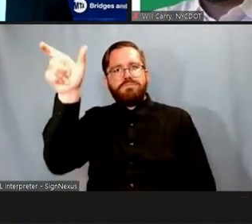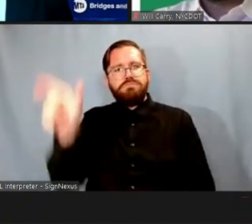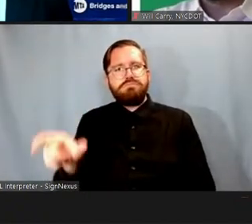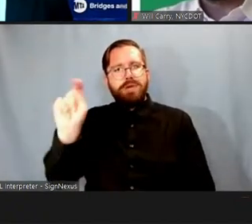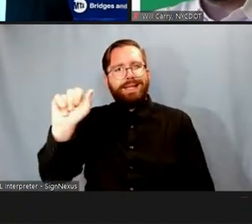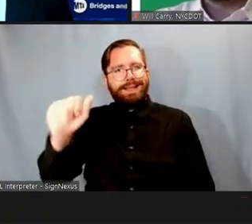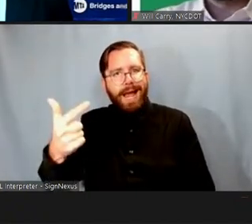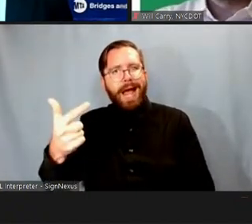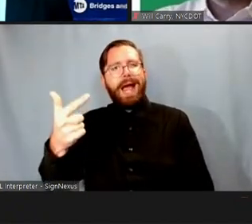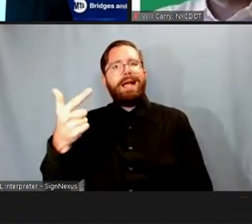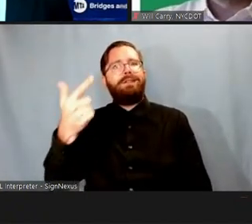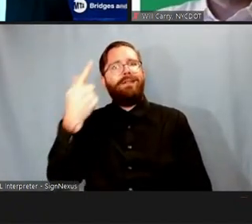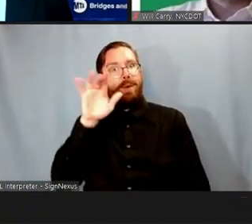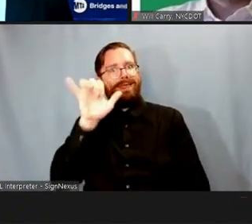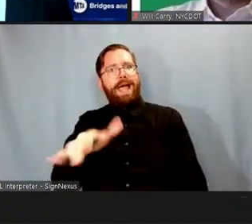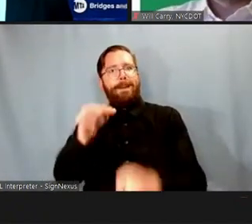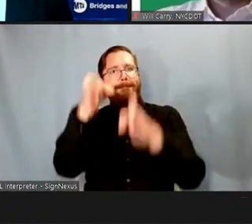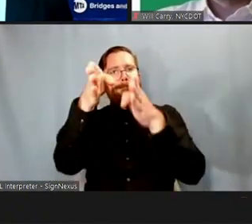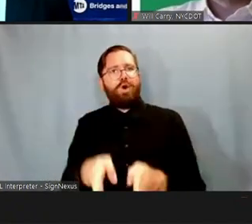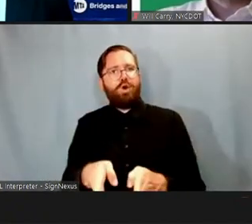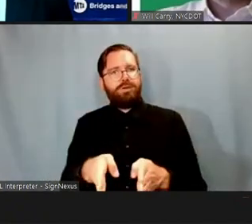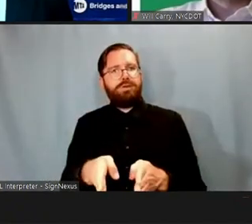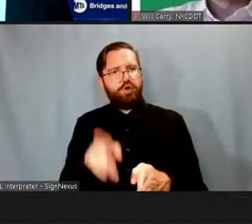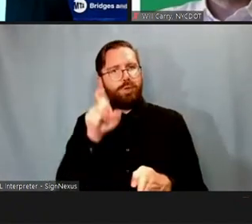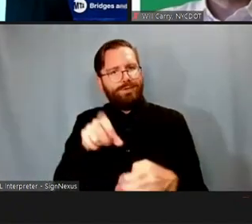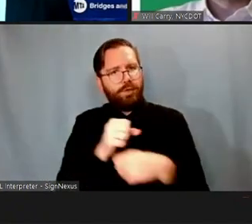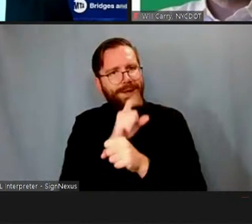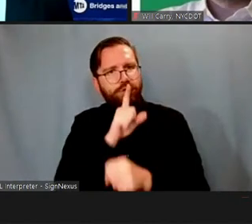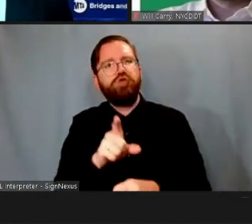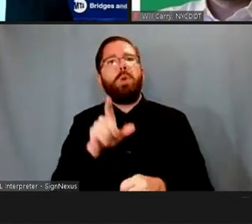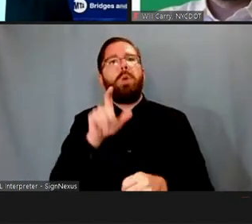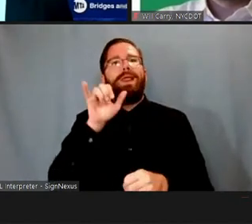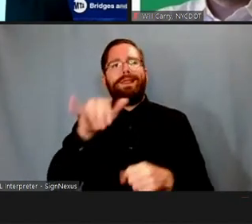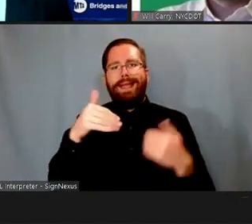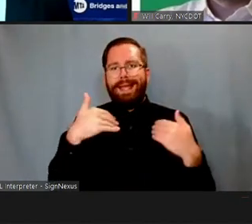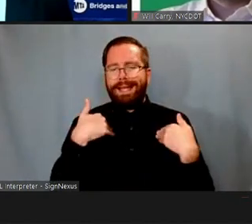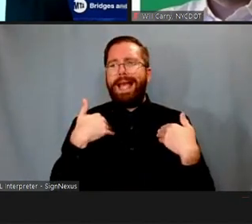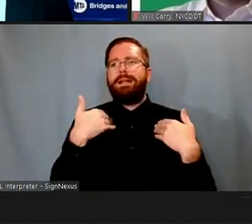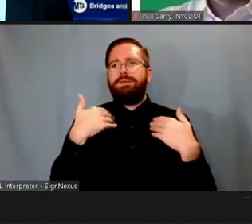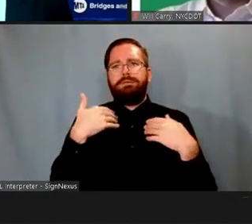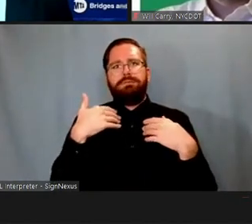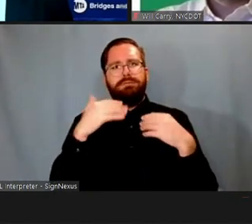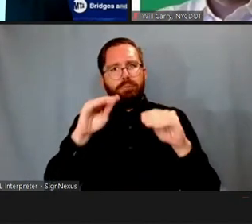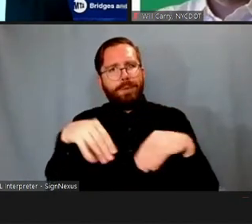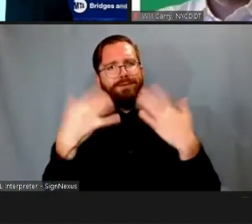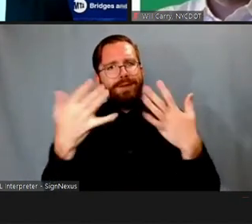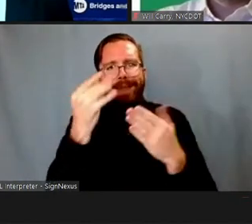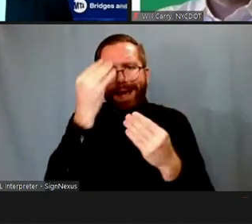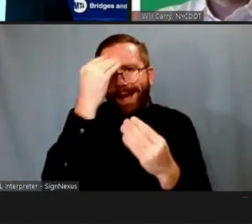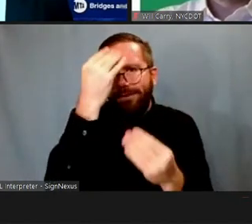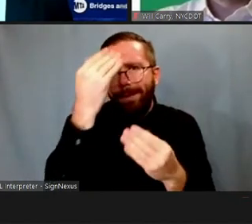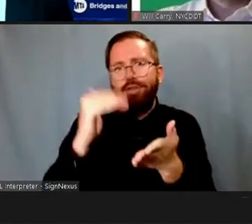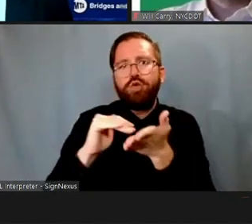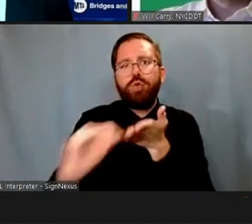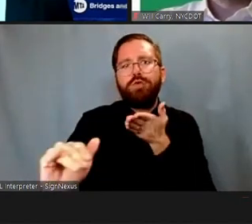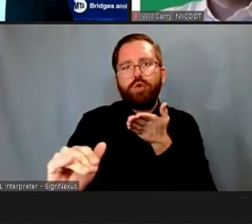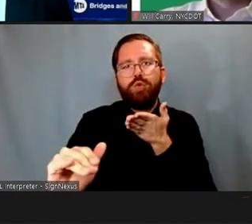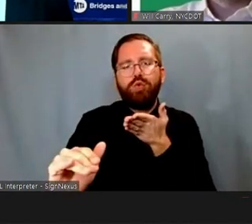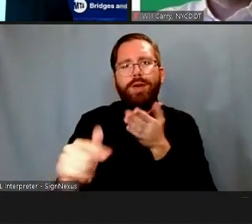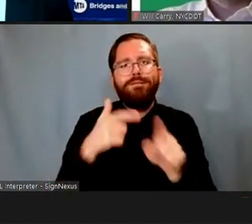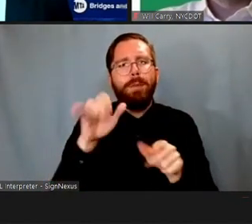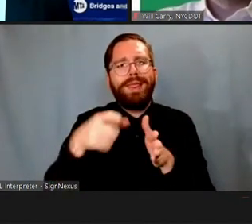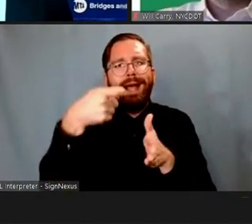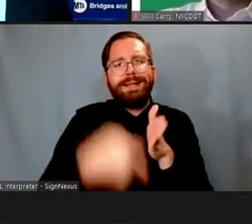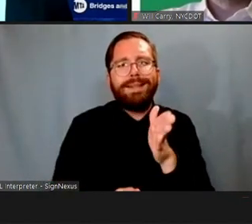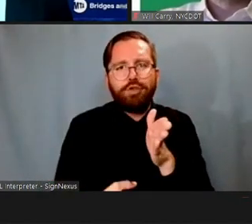make a way for the disabled to submit their disabled tag information and the corresponding license plate for exclusion safety is an